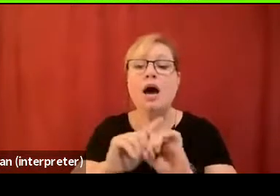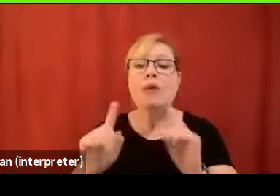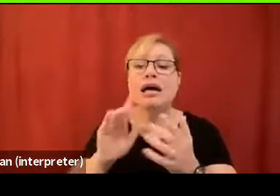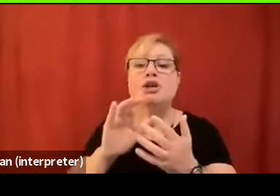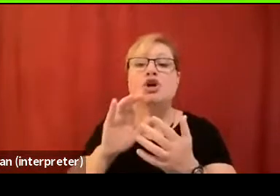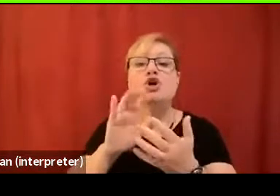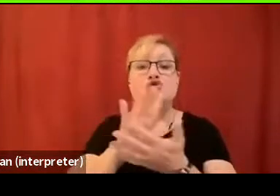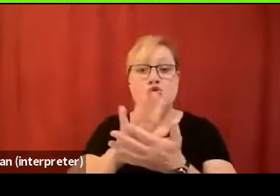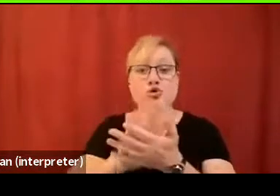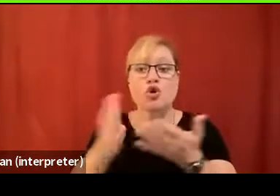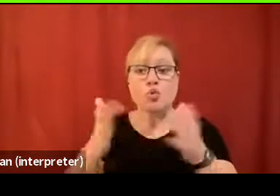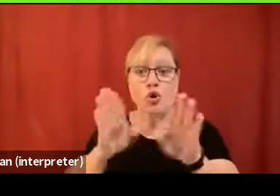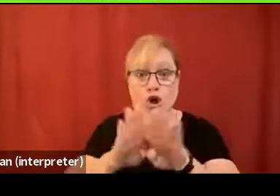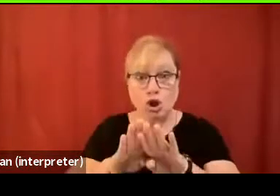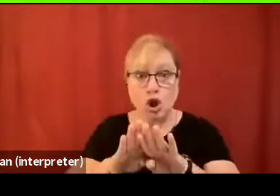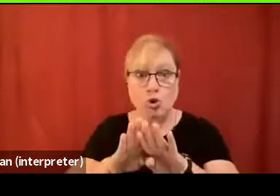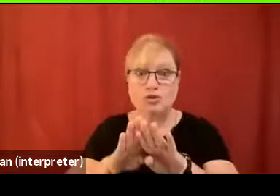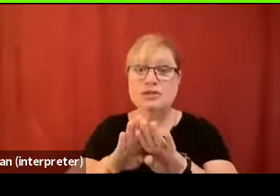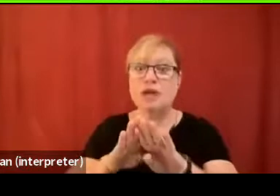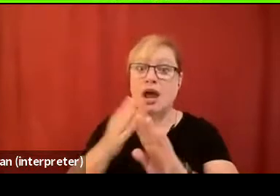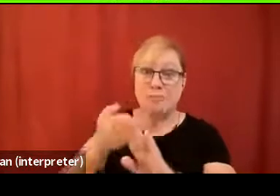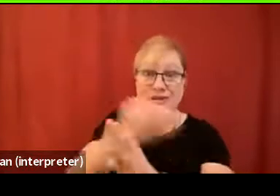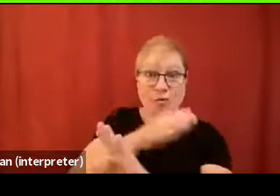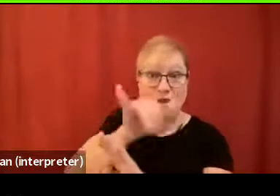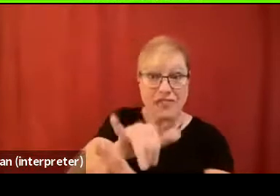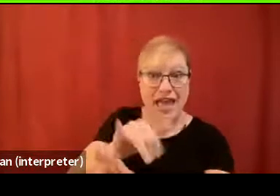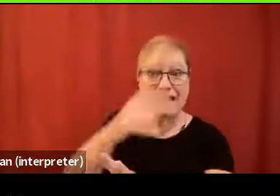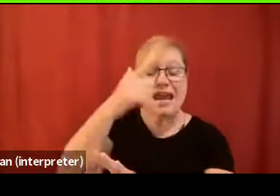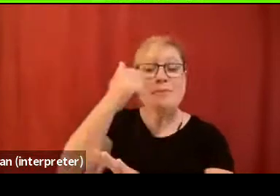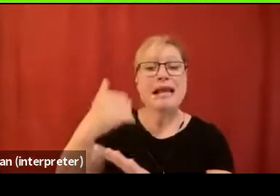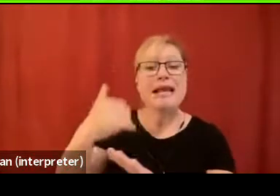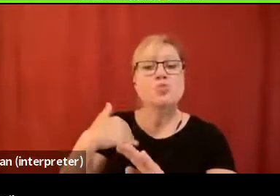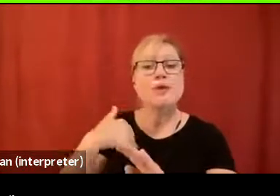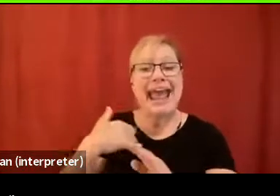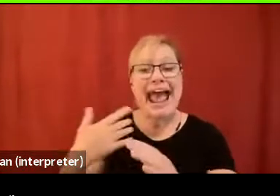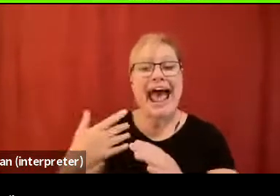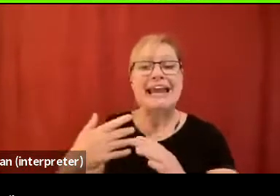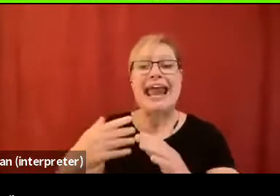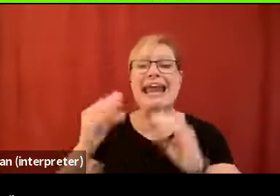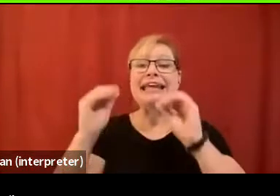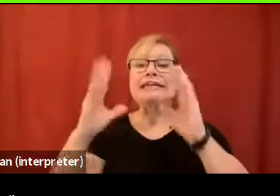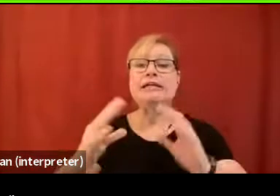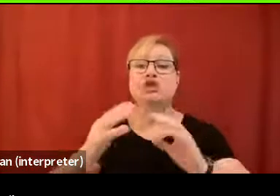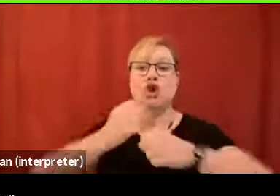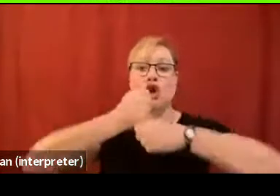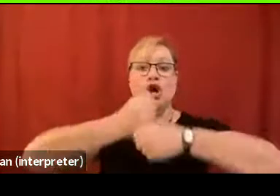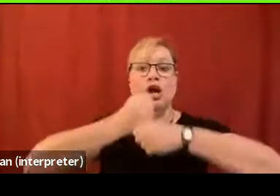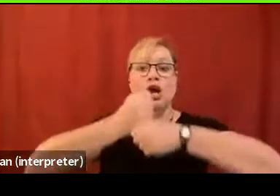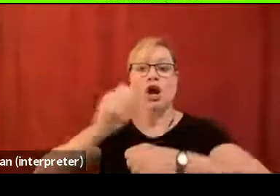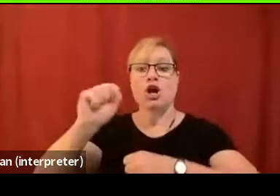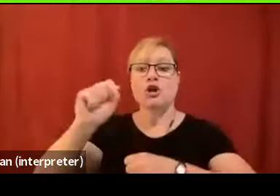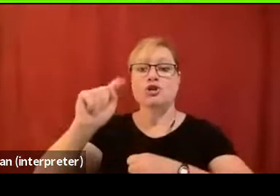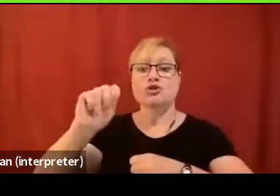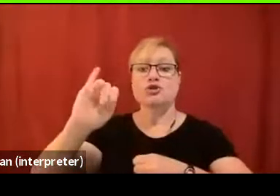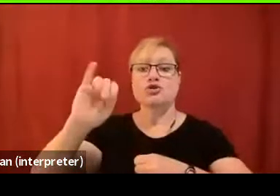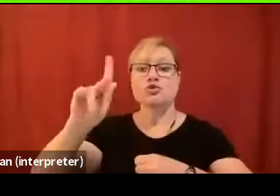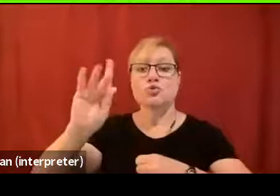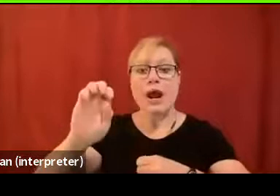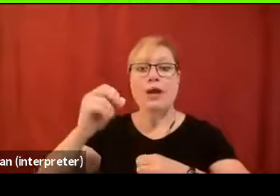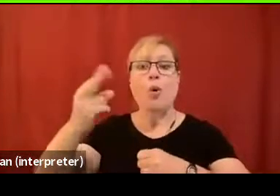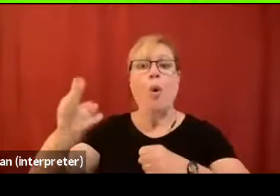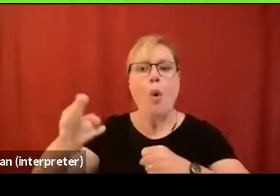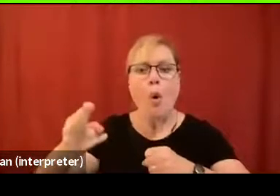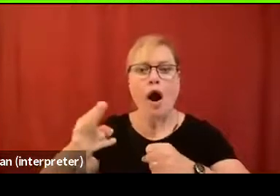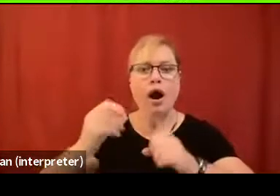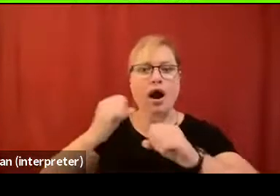country prior to that because teachers were on strike or because of conflict. So children in Mali have been